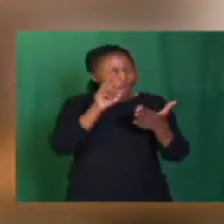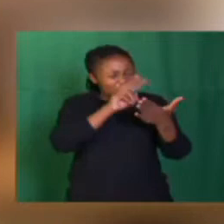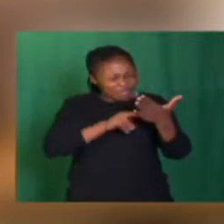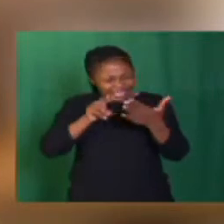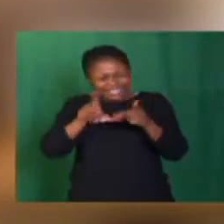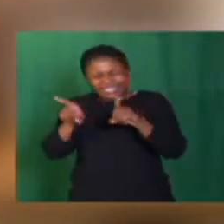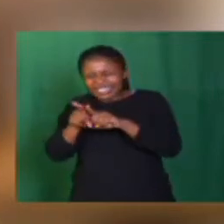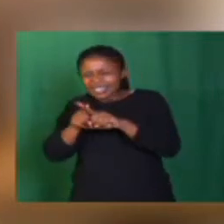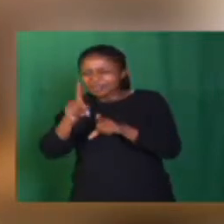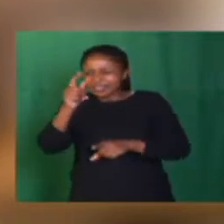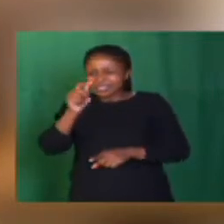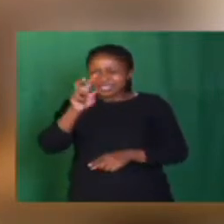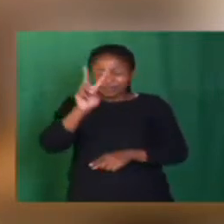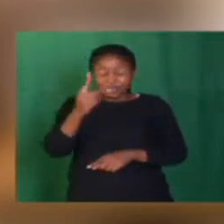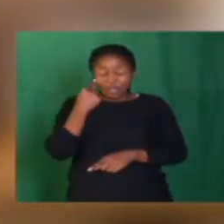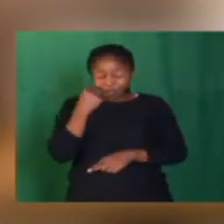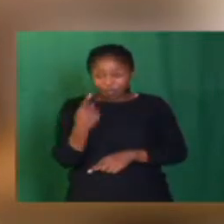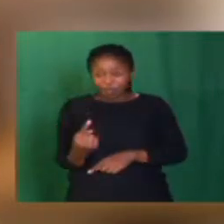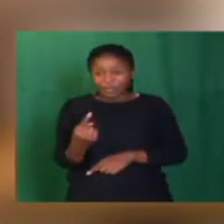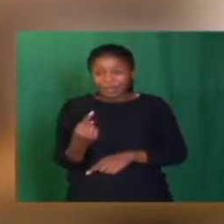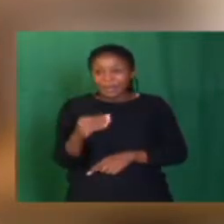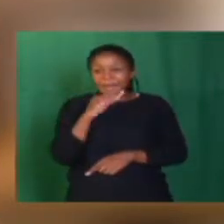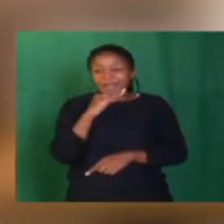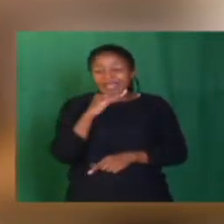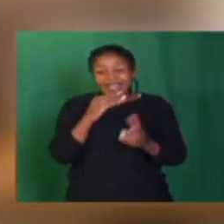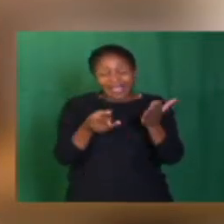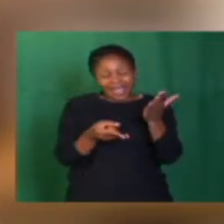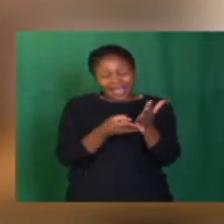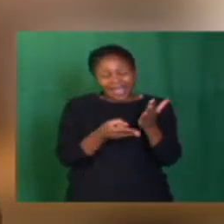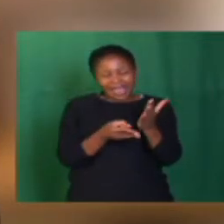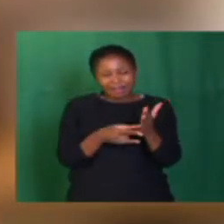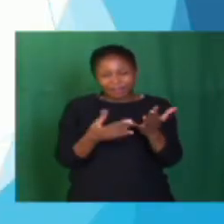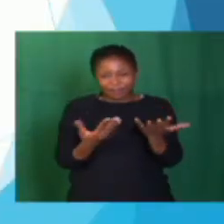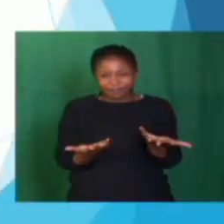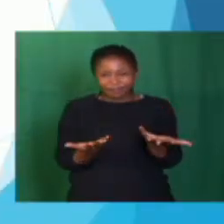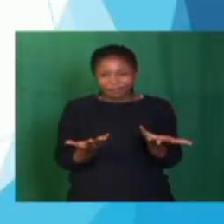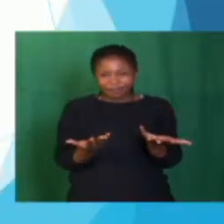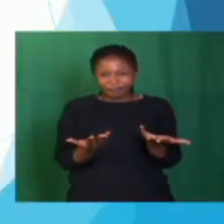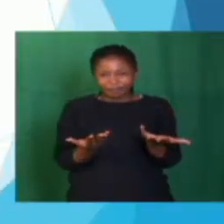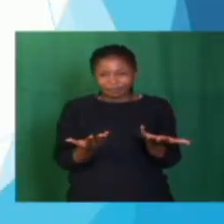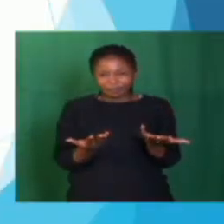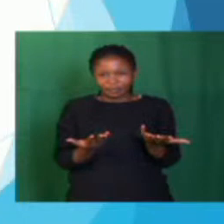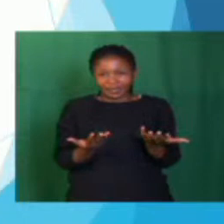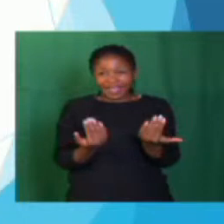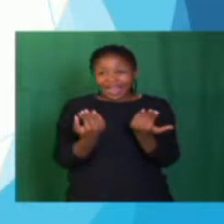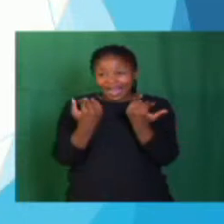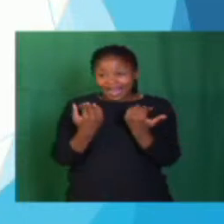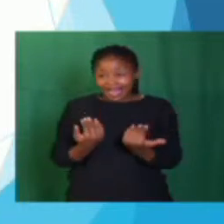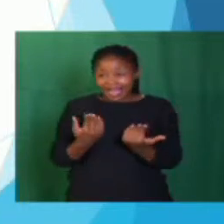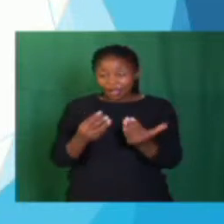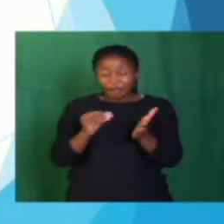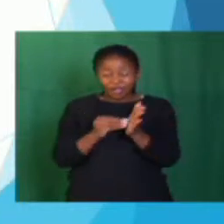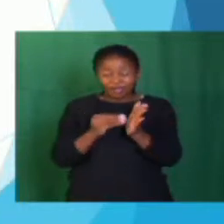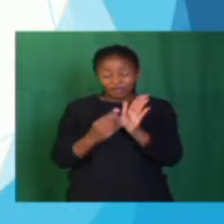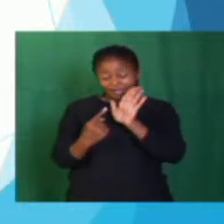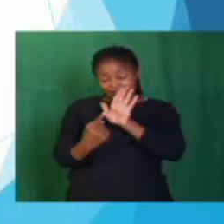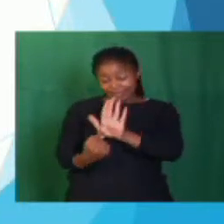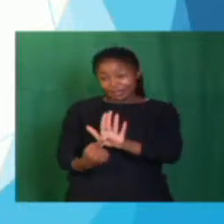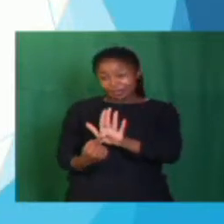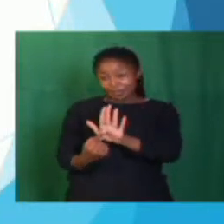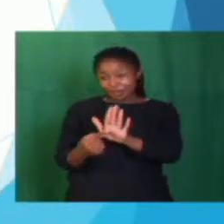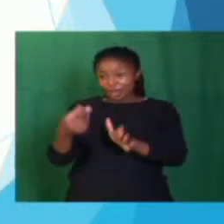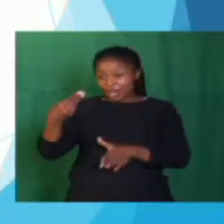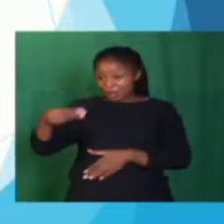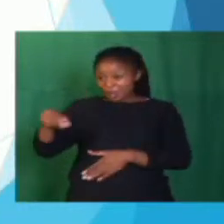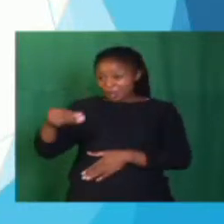with the card like the one that I have here. The card takes this format. For instance, in this format, you are giving a card about my hero. I'm just